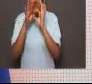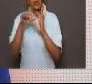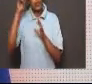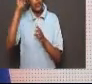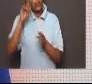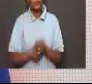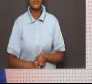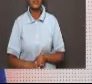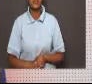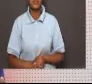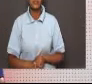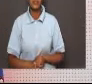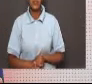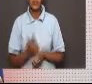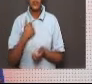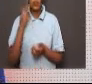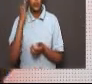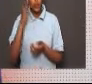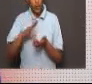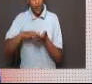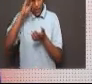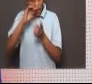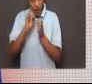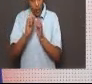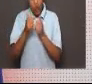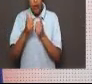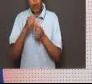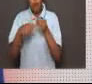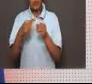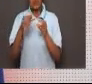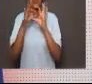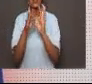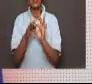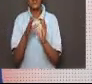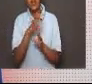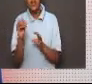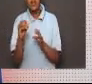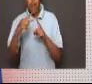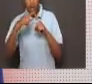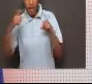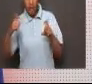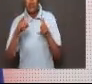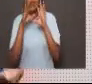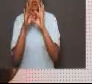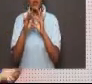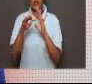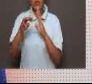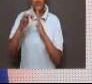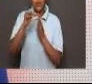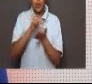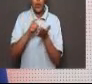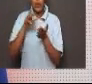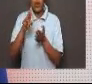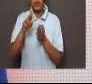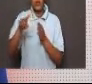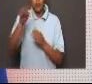theory. We will learn about bonding and anti-bonding molecular